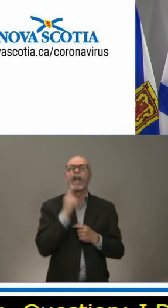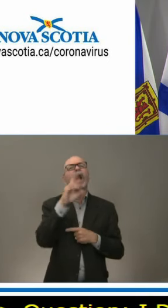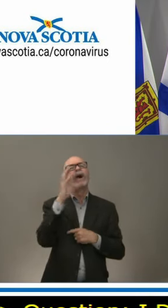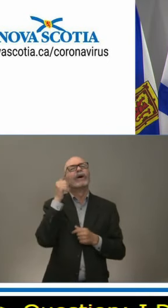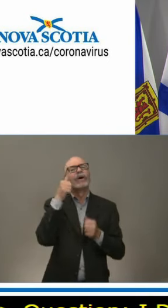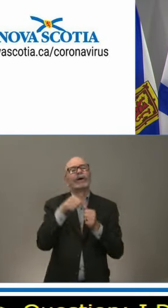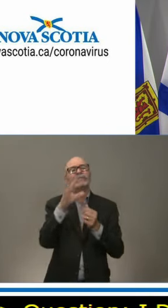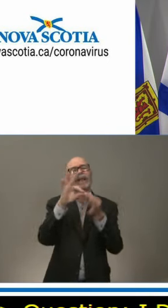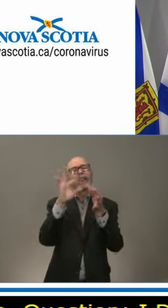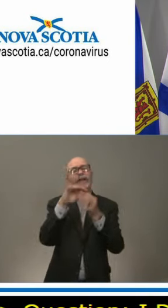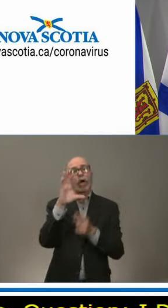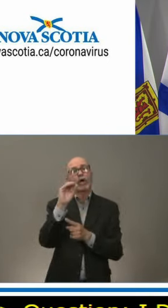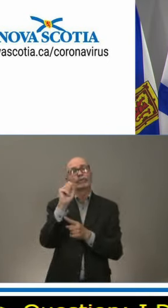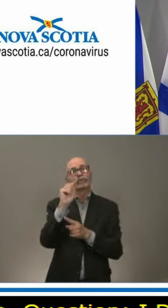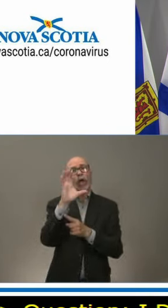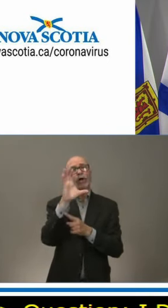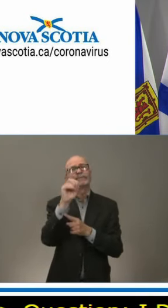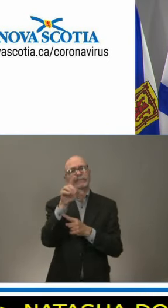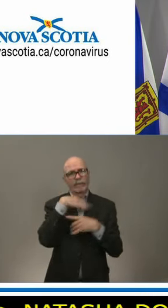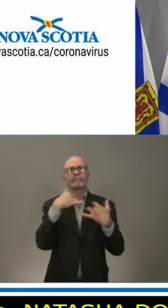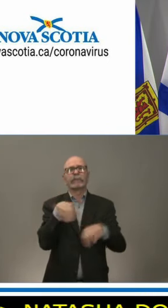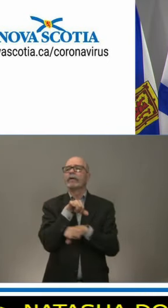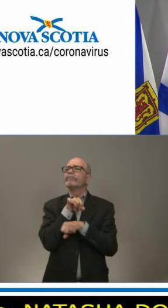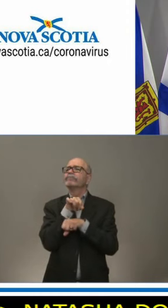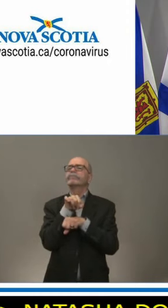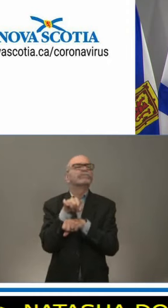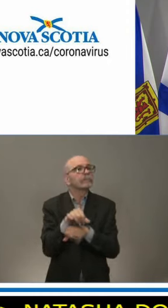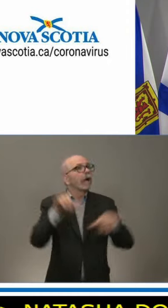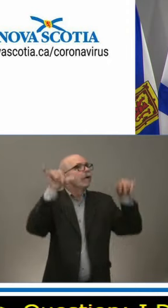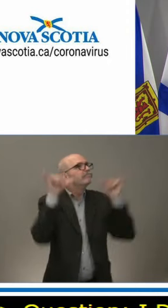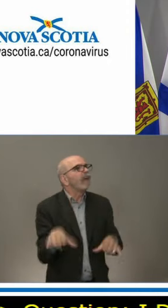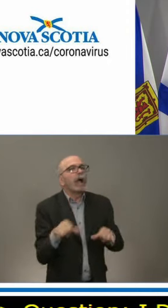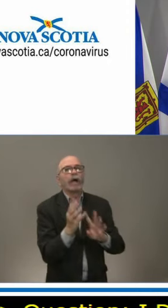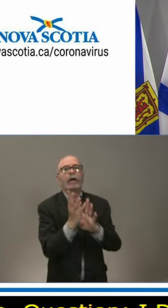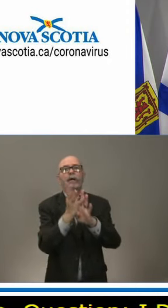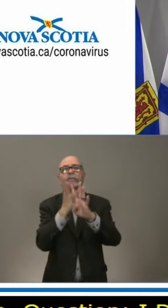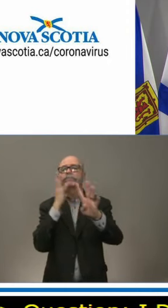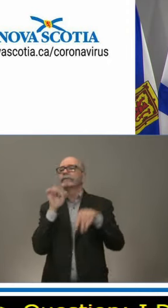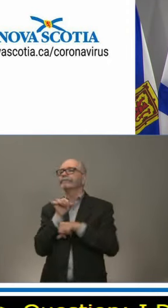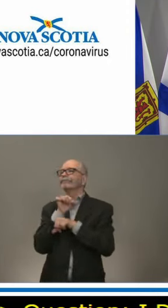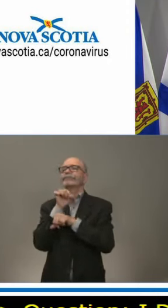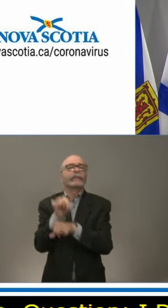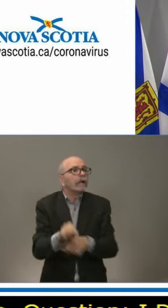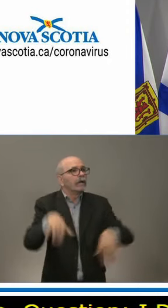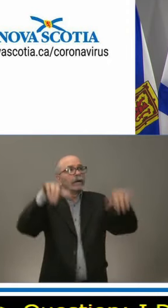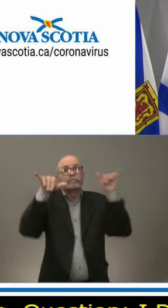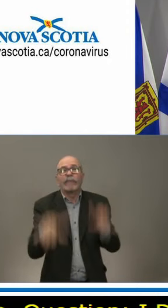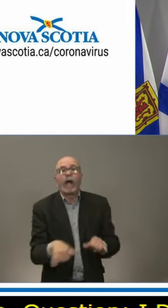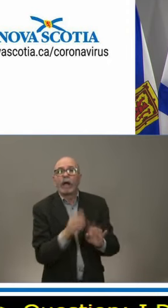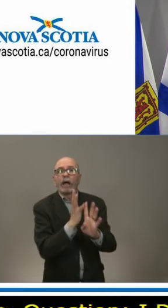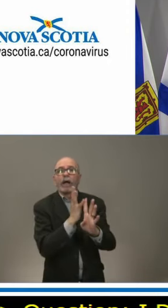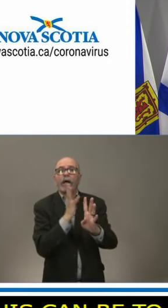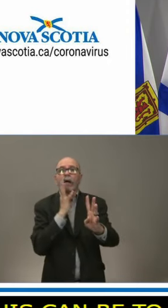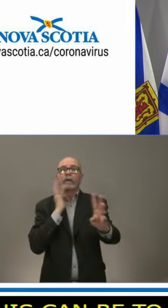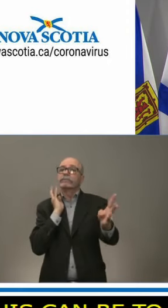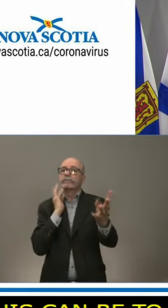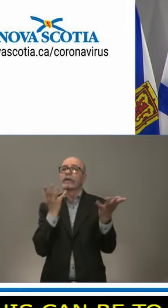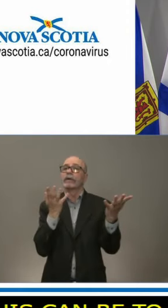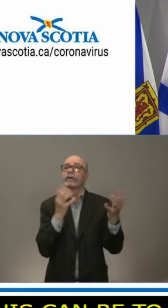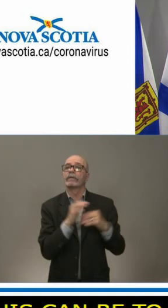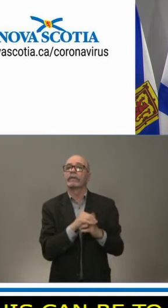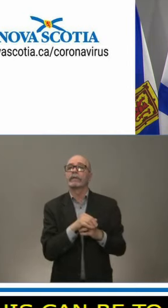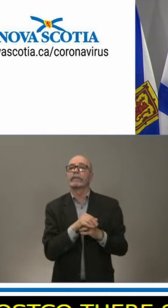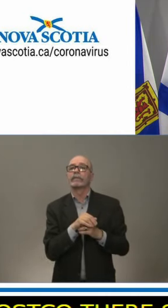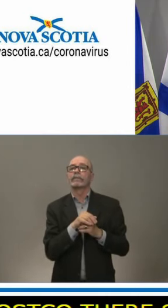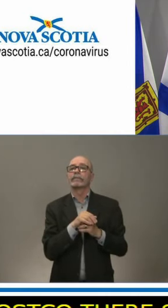long lineups, and as you mentioned, we are heading into the Easter weekend. I guess what's the message for people? Is there a concern that we could see a spike in